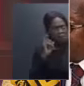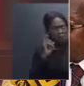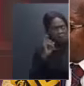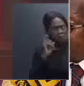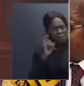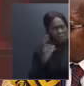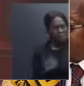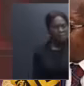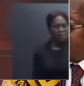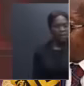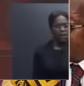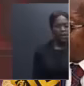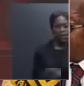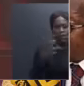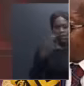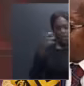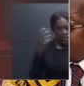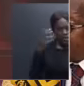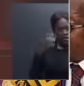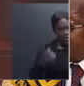and the senior member